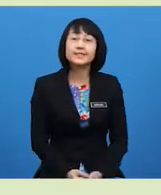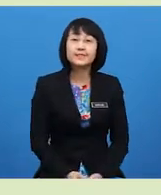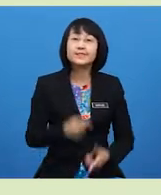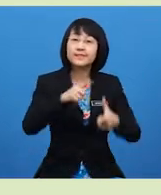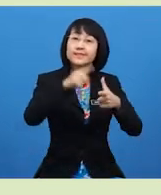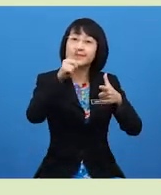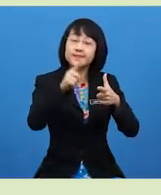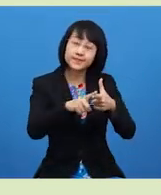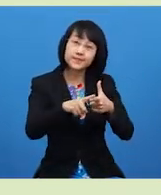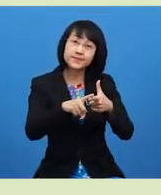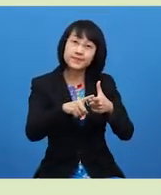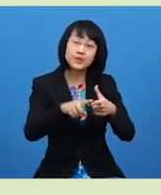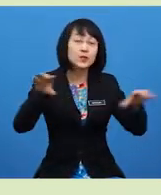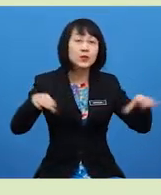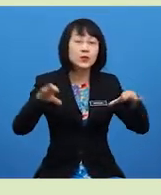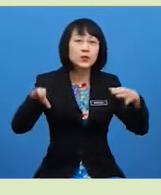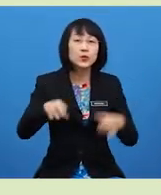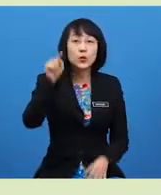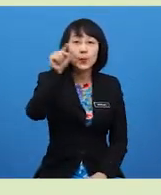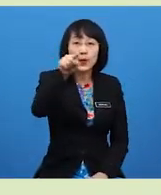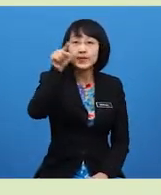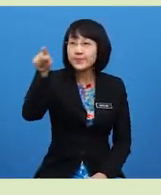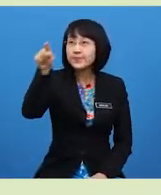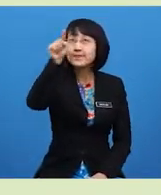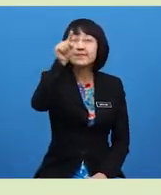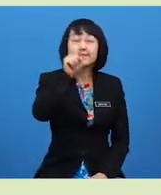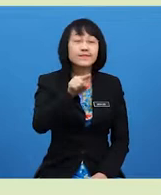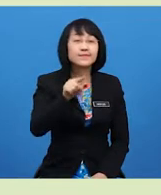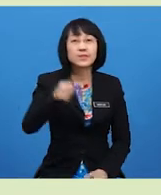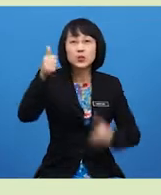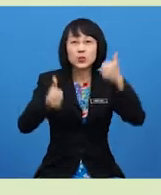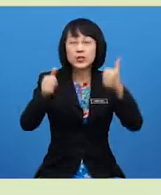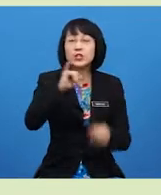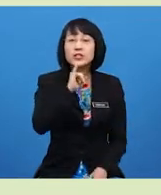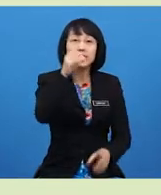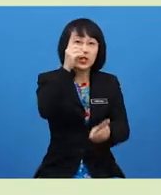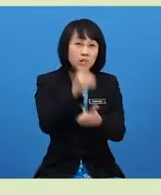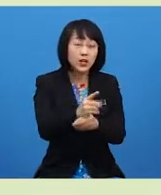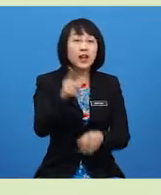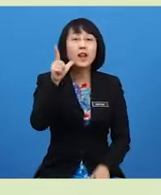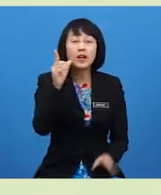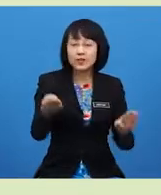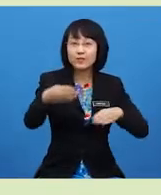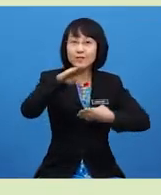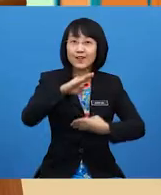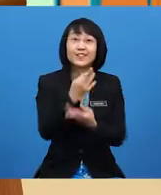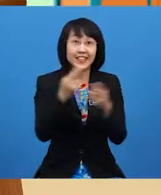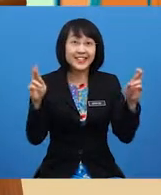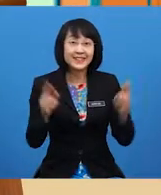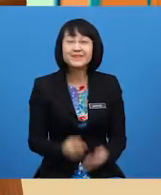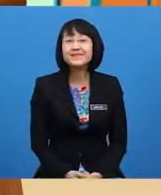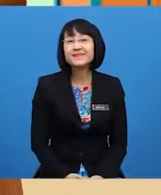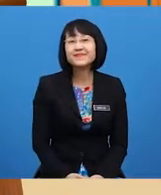then what you do is you point to which is the correct lunchbox. Are you ready?